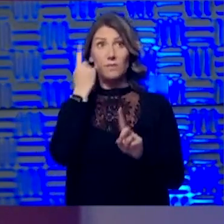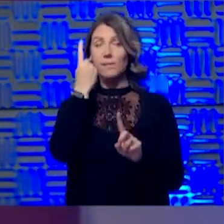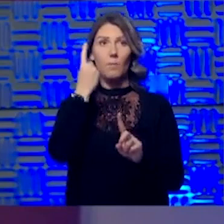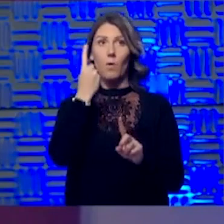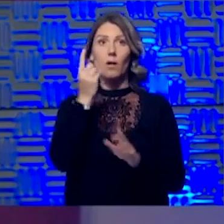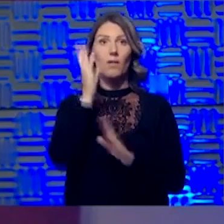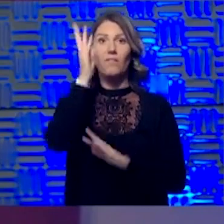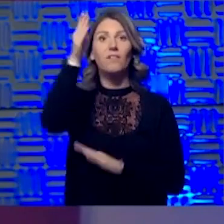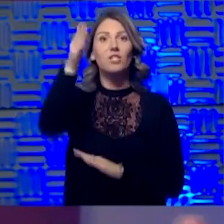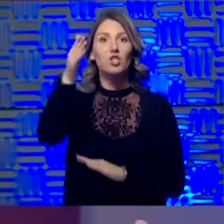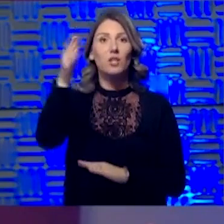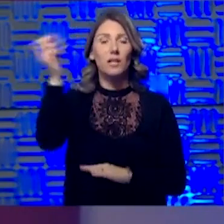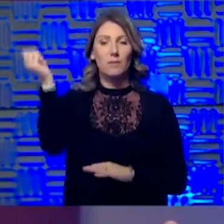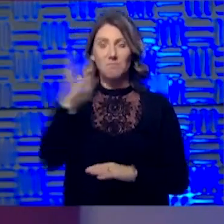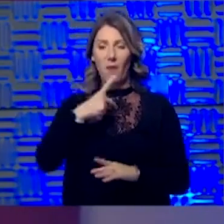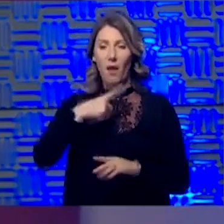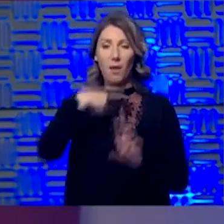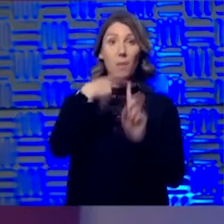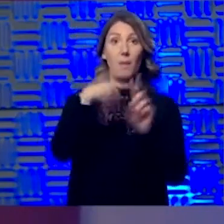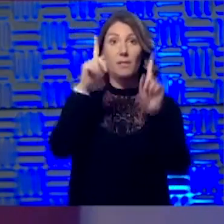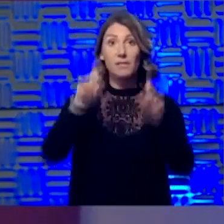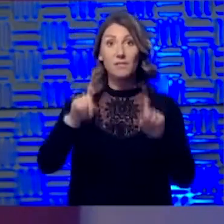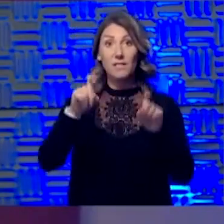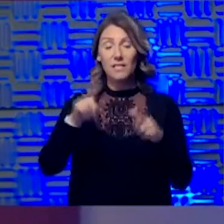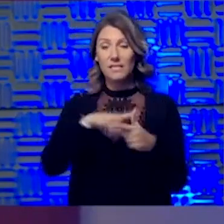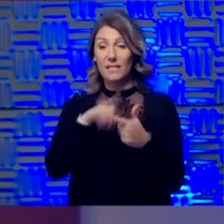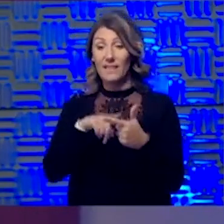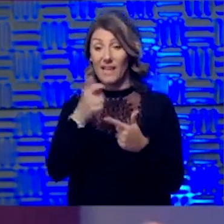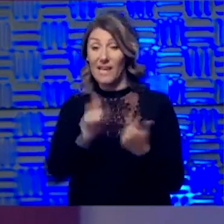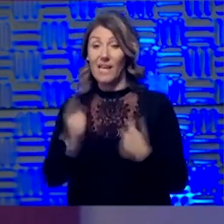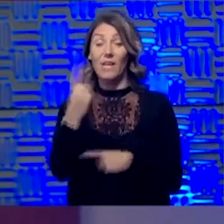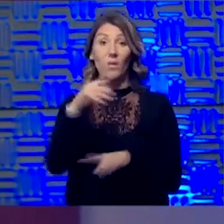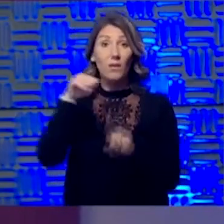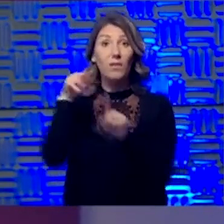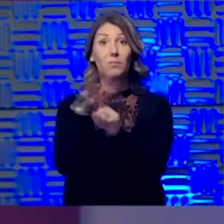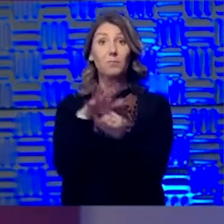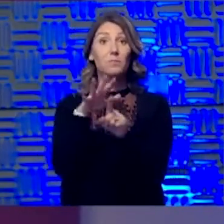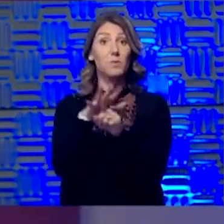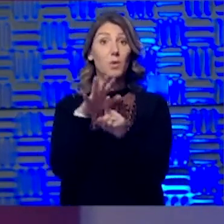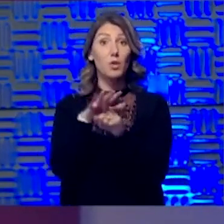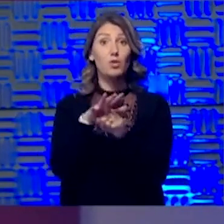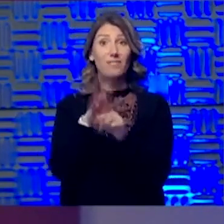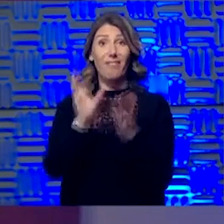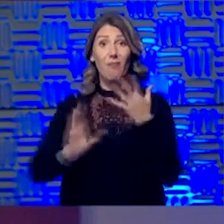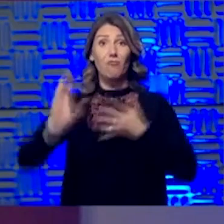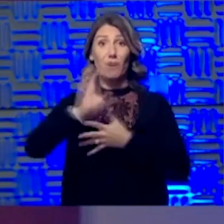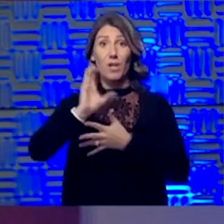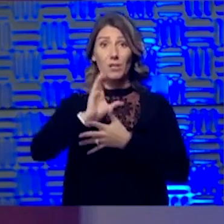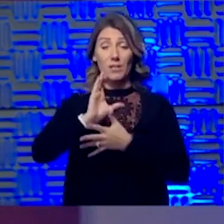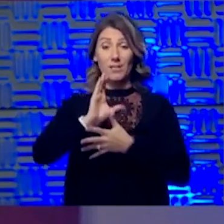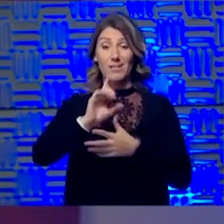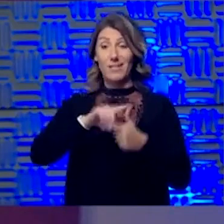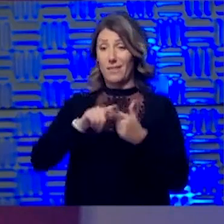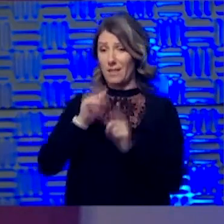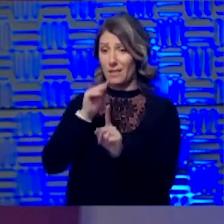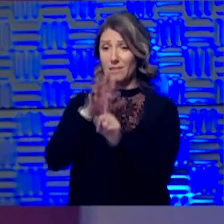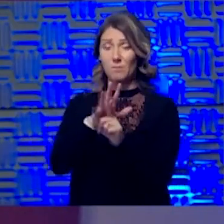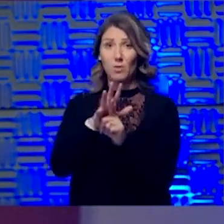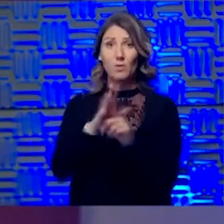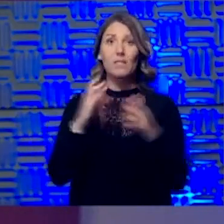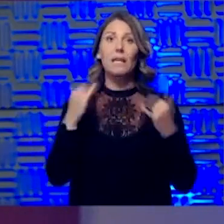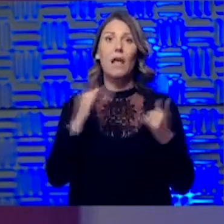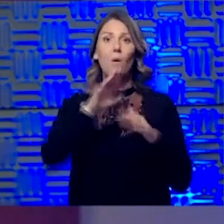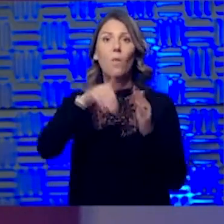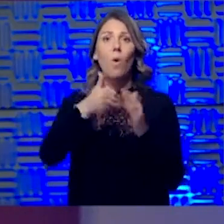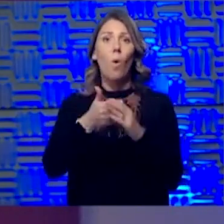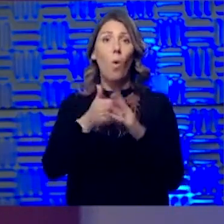testing positive, and anybody who meets that exposure criteria and they had their mucous membranes exposed, now you've taken out the entire team. And